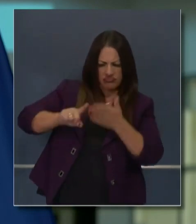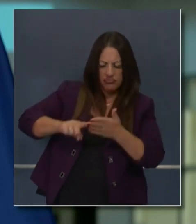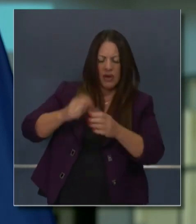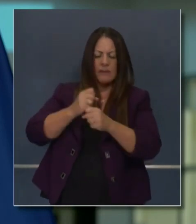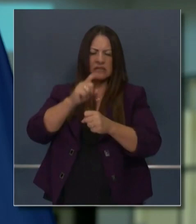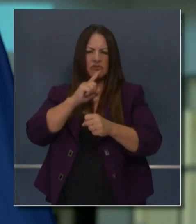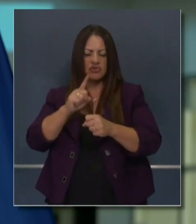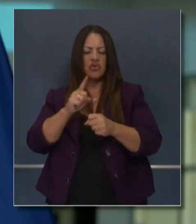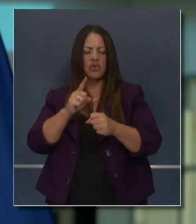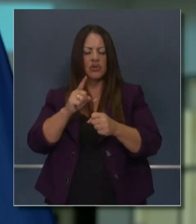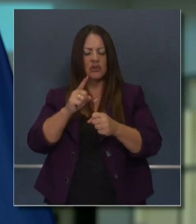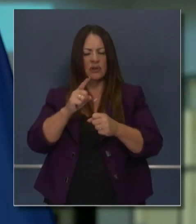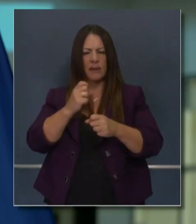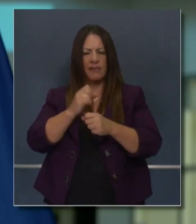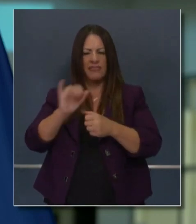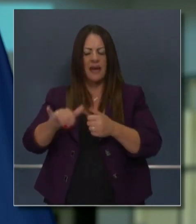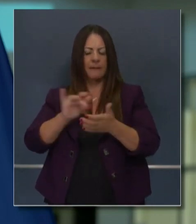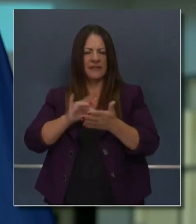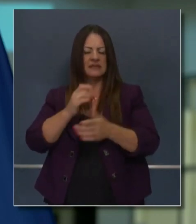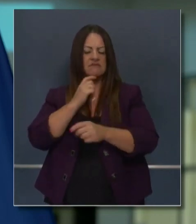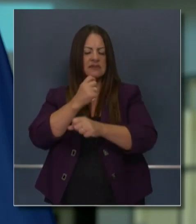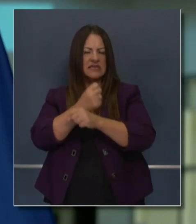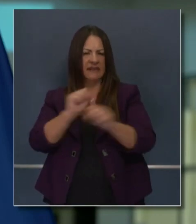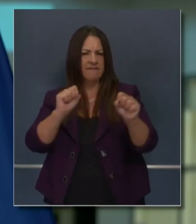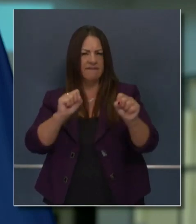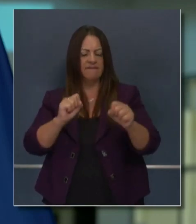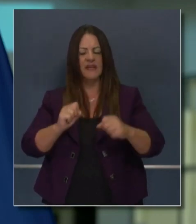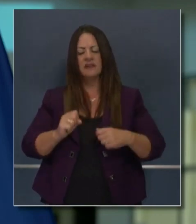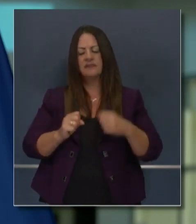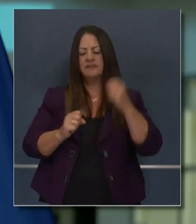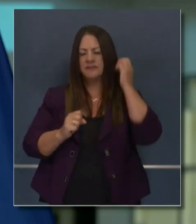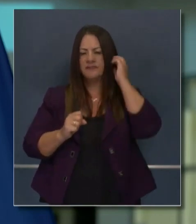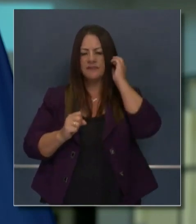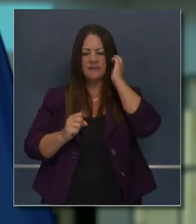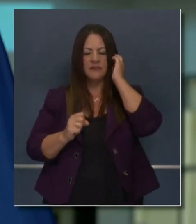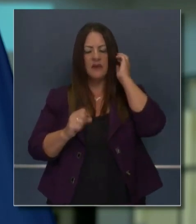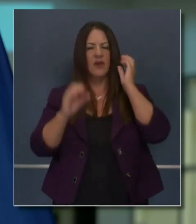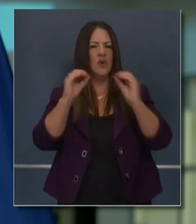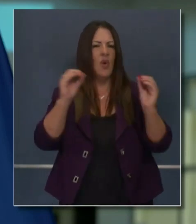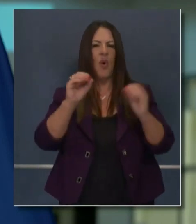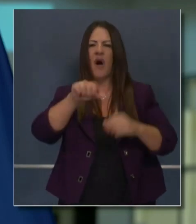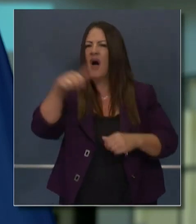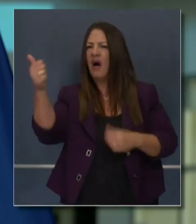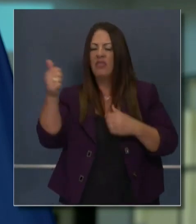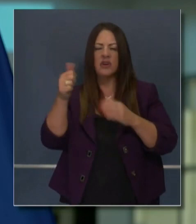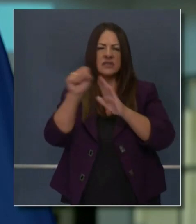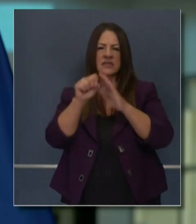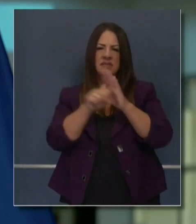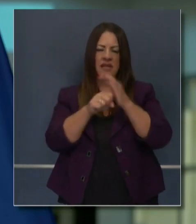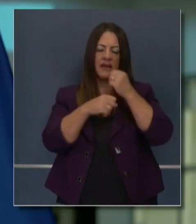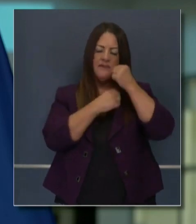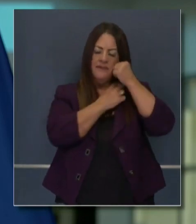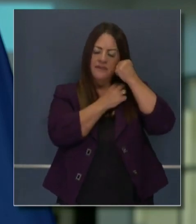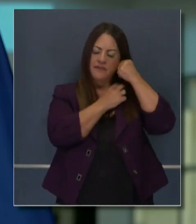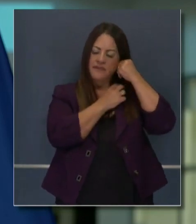has California or any other state expected to continue or duplicate,